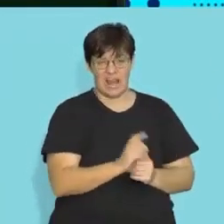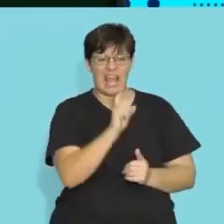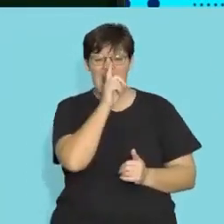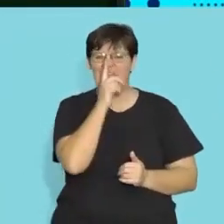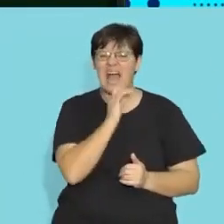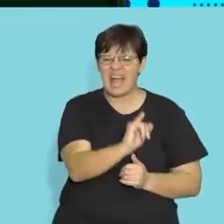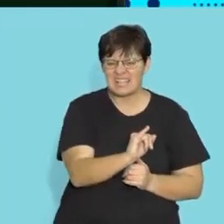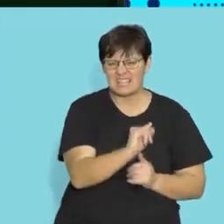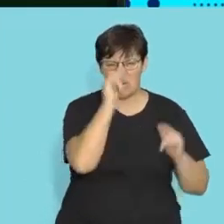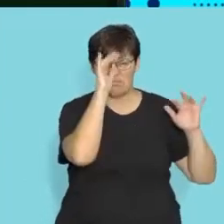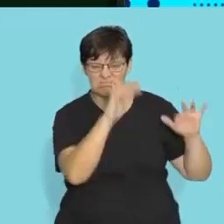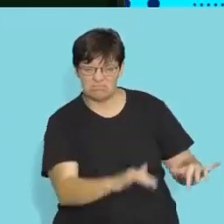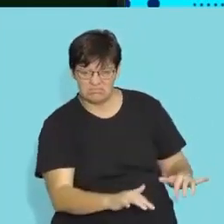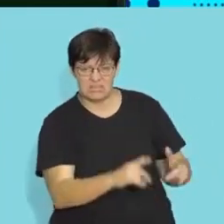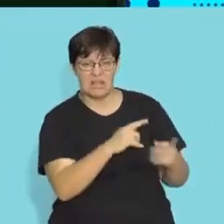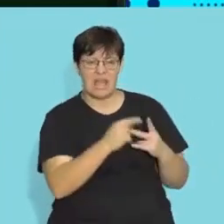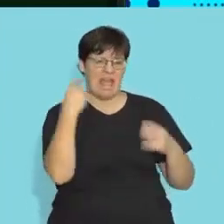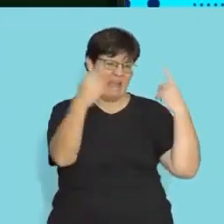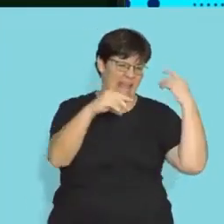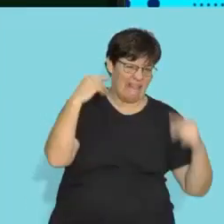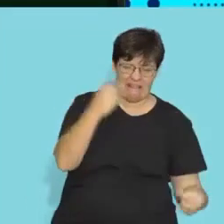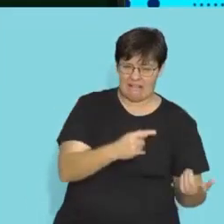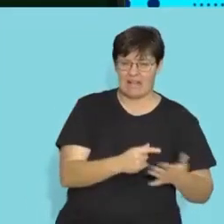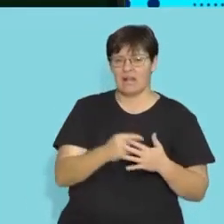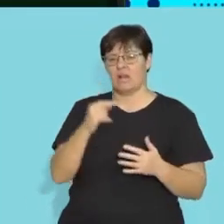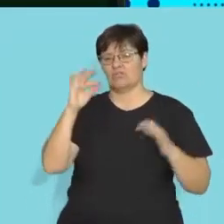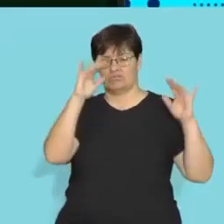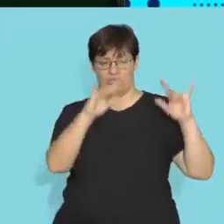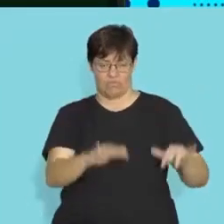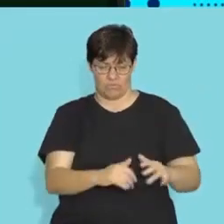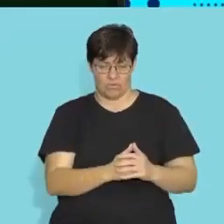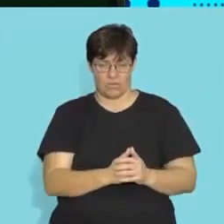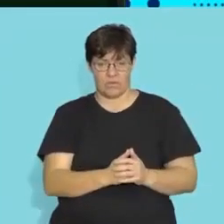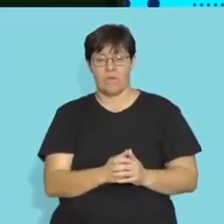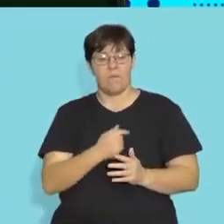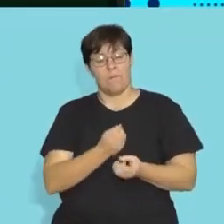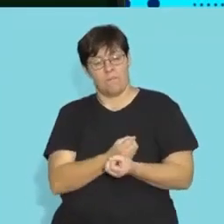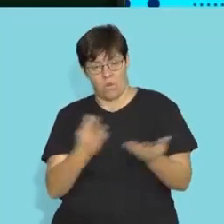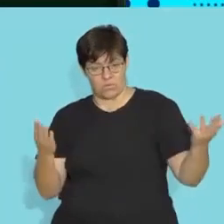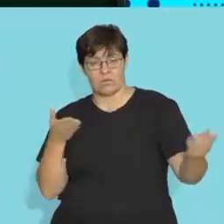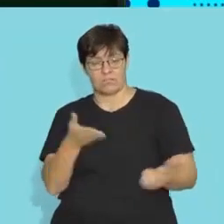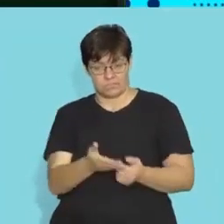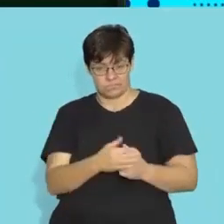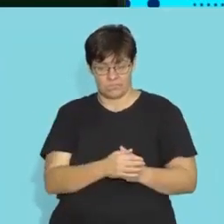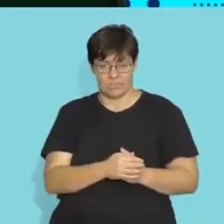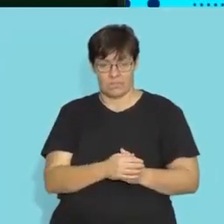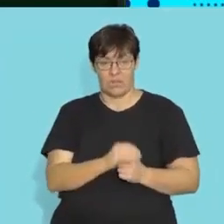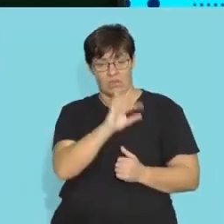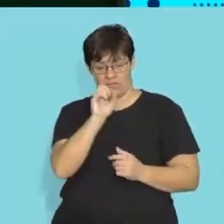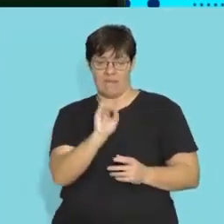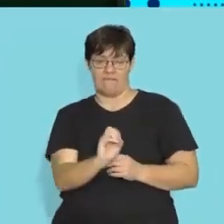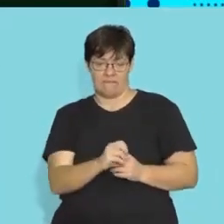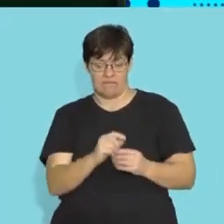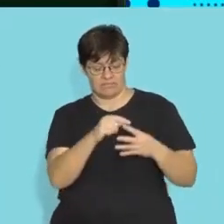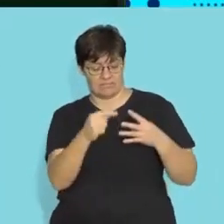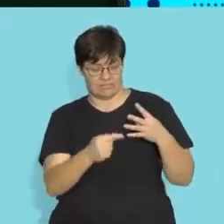happening through rain, snow, sleet, and hail. And we are fortunate in that we experience most of that in the context of a